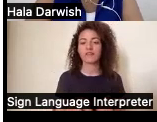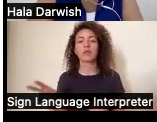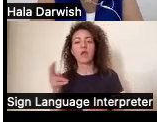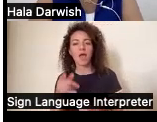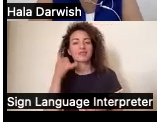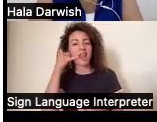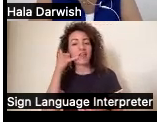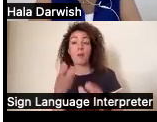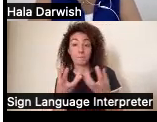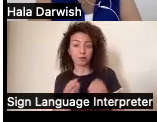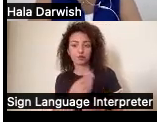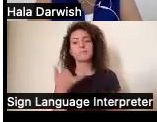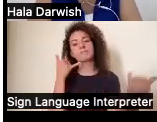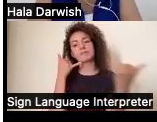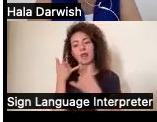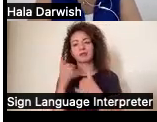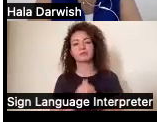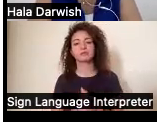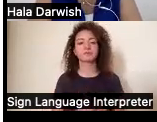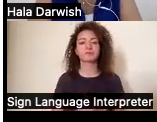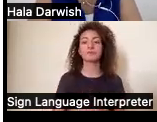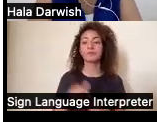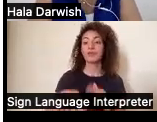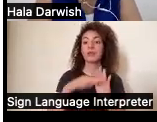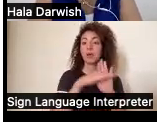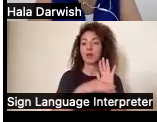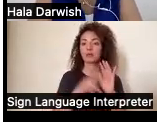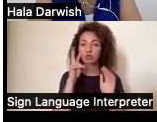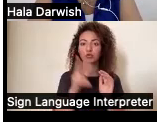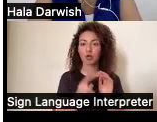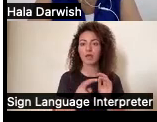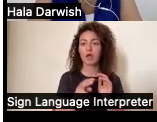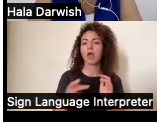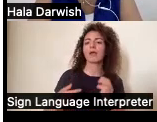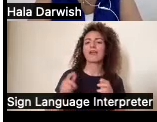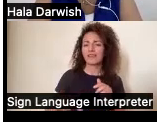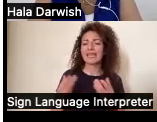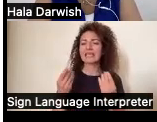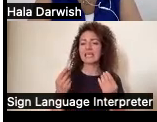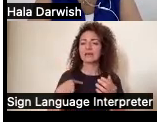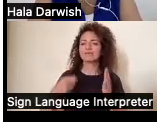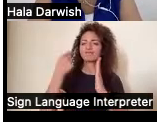As already mentioned, this program we have invested a lot in the evidence